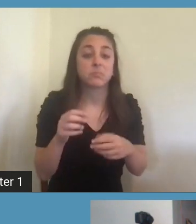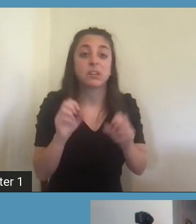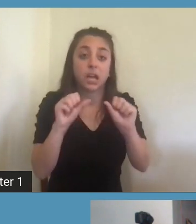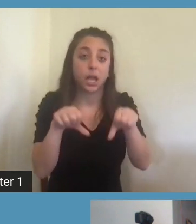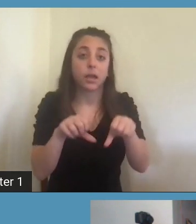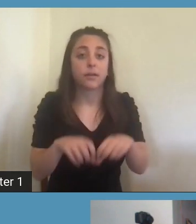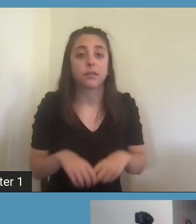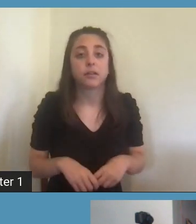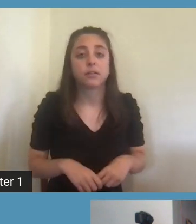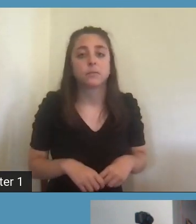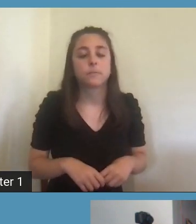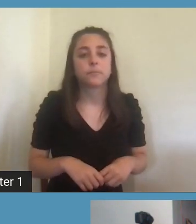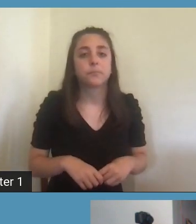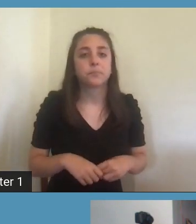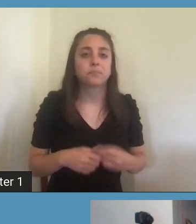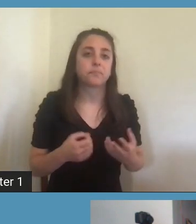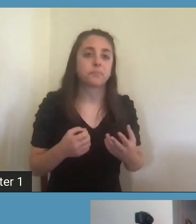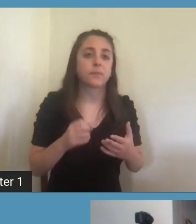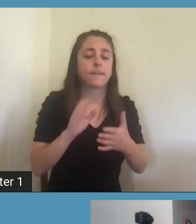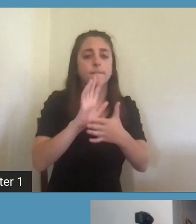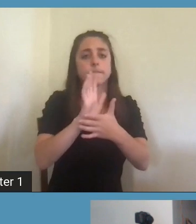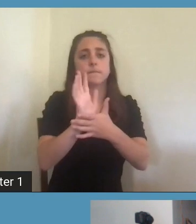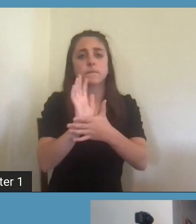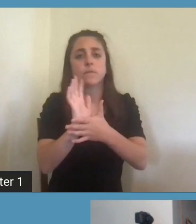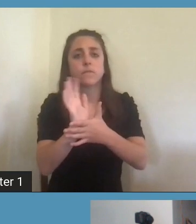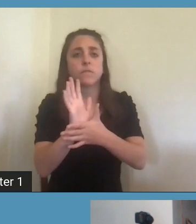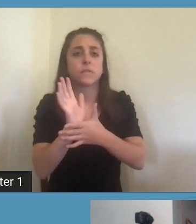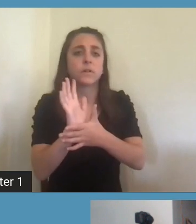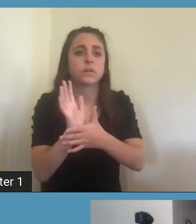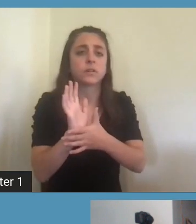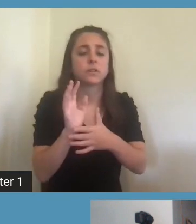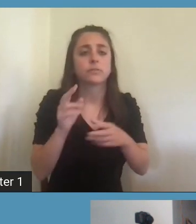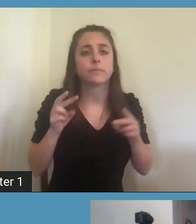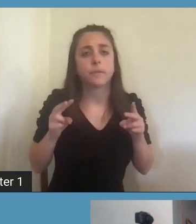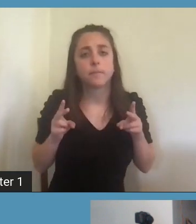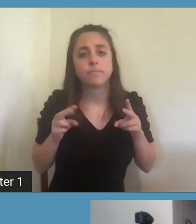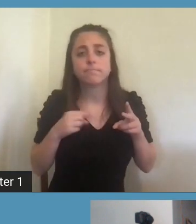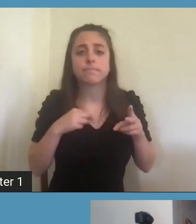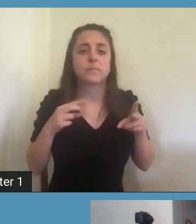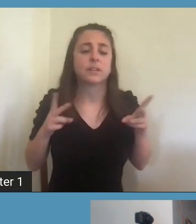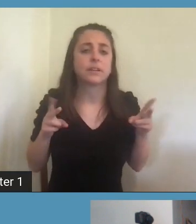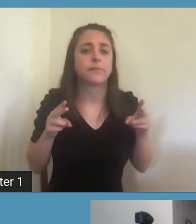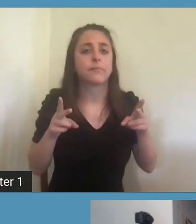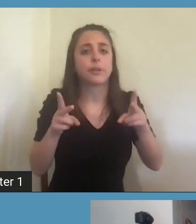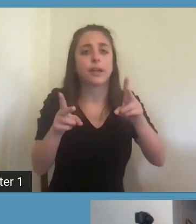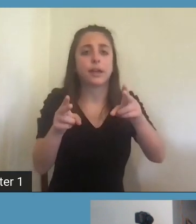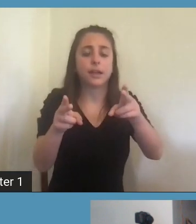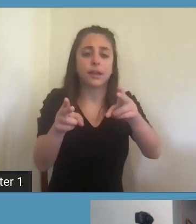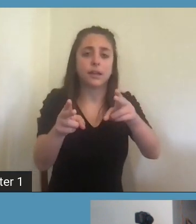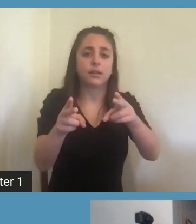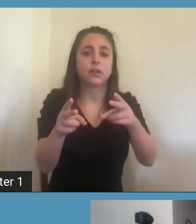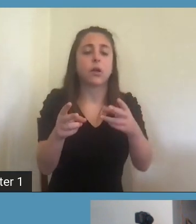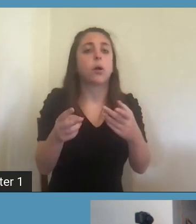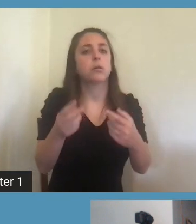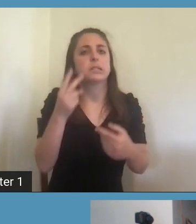I've done a couple videos where I'll go and edit it all together, and then I notice,